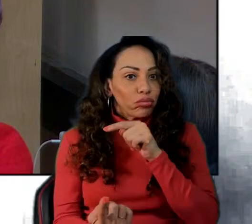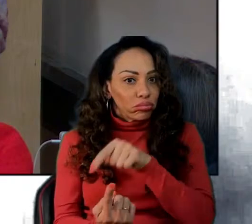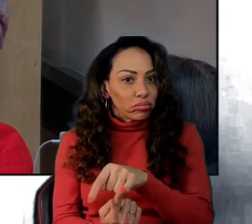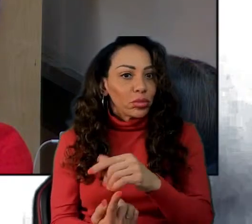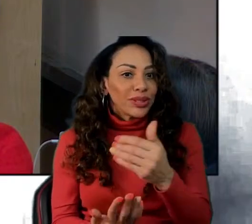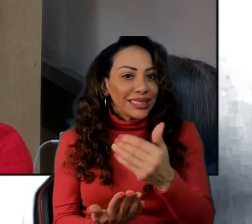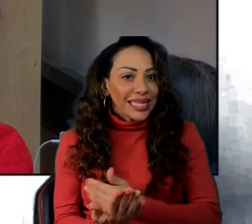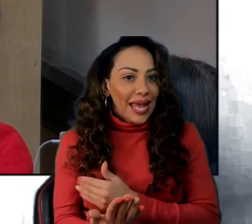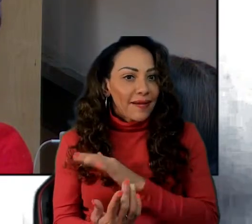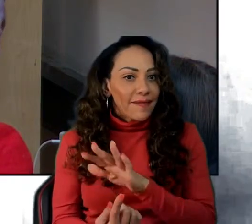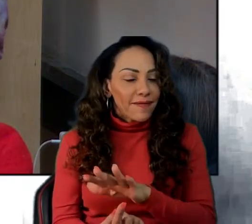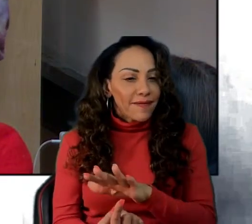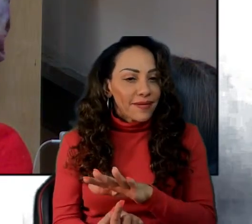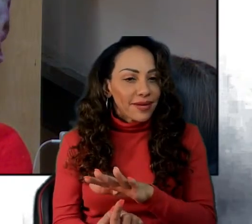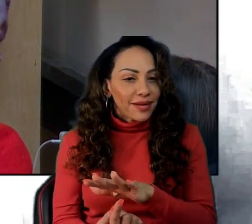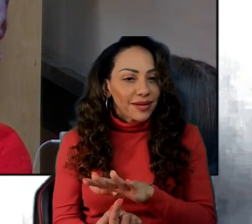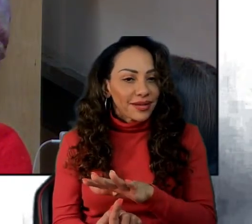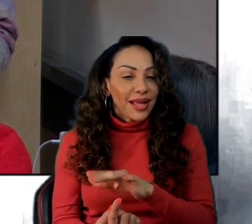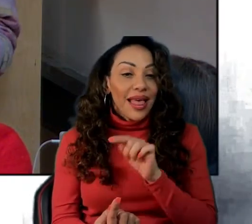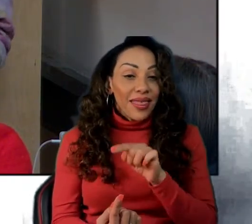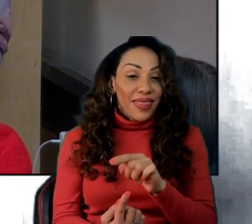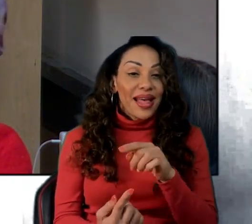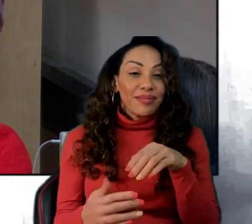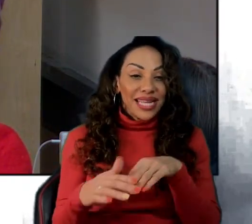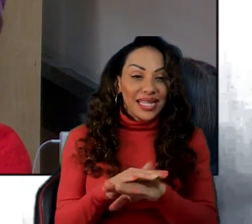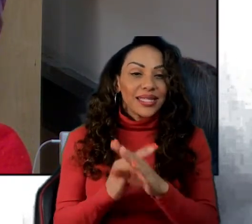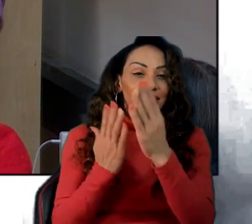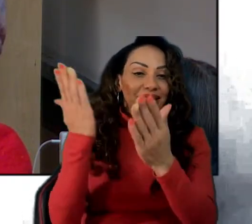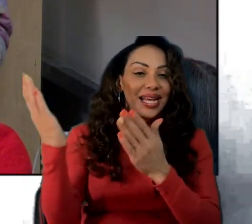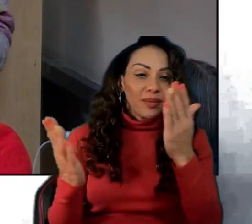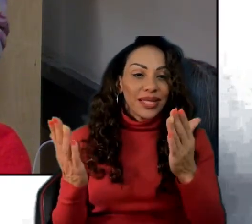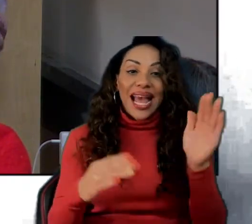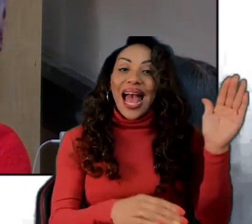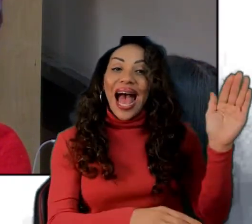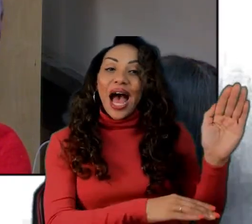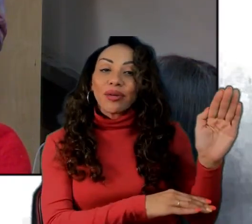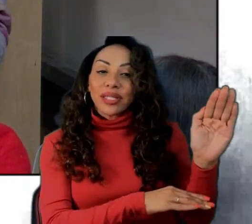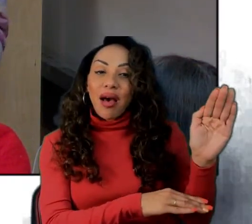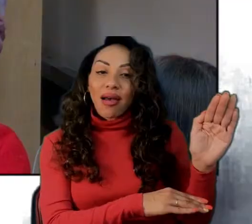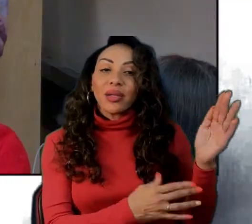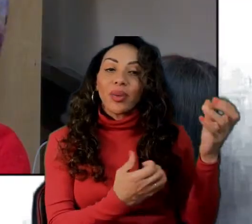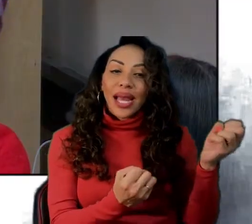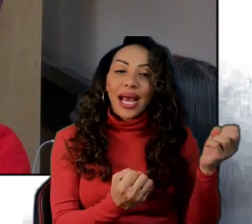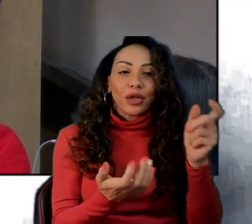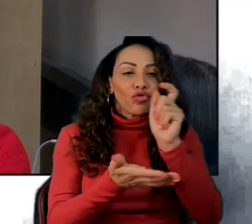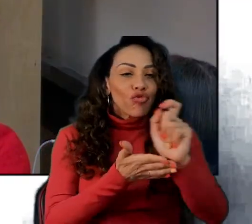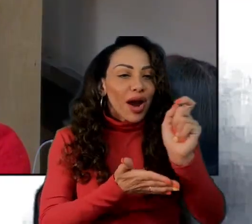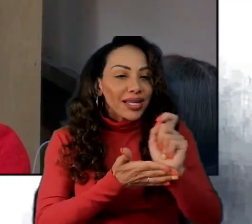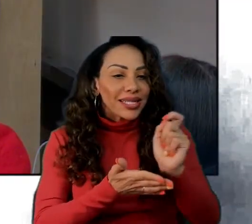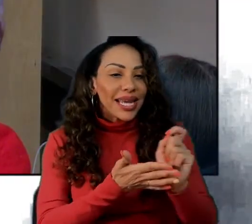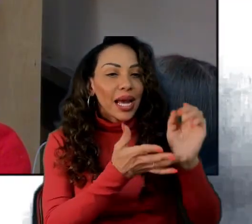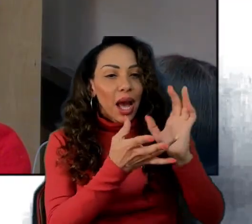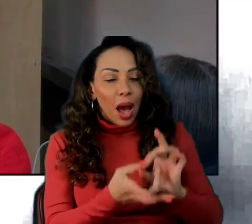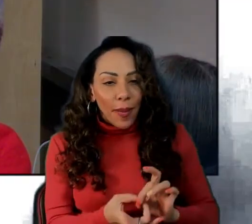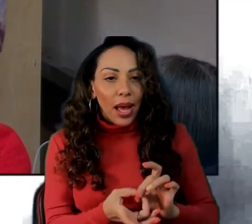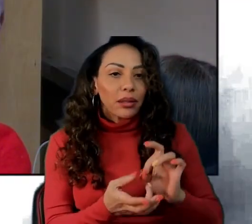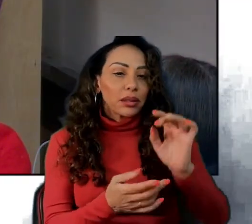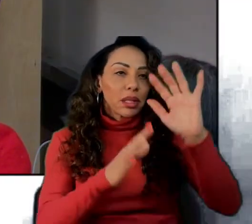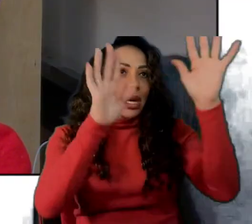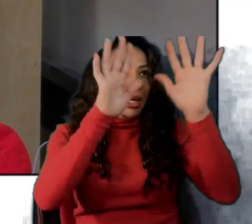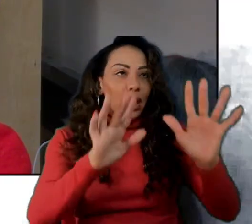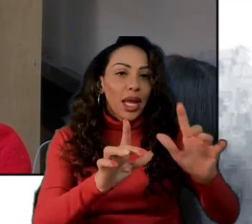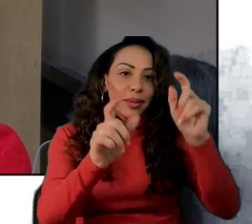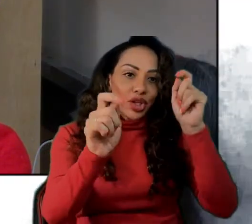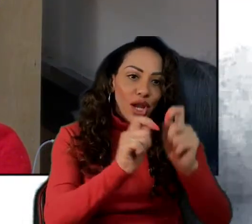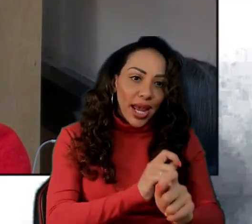But yeah, that's inside the exhibition. And outside the exhibition, I think we did have some kind of writing about that in the exhibition